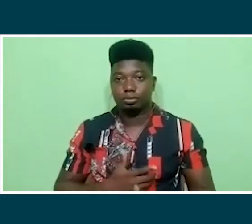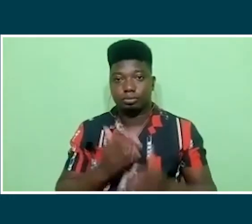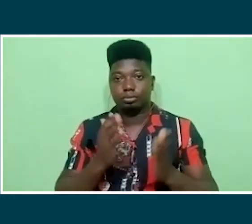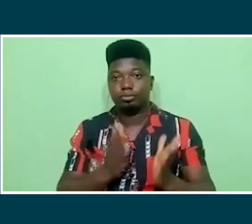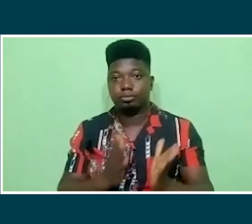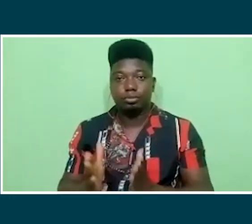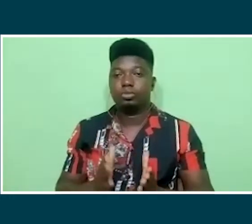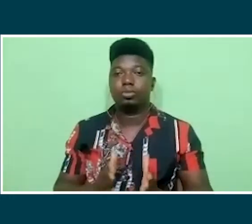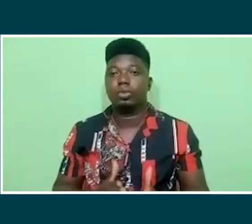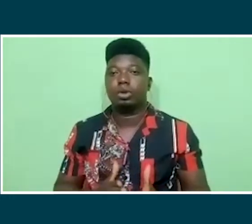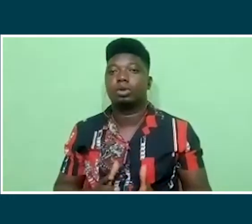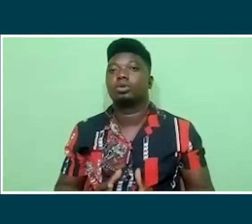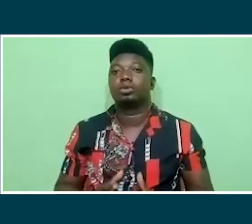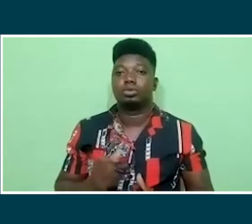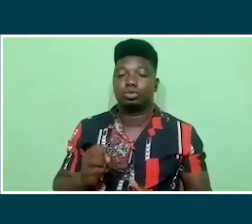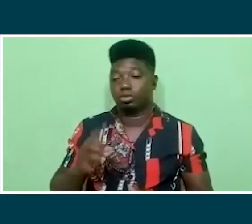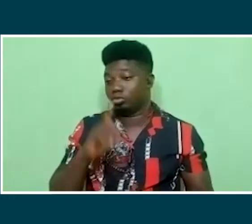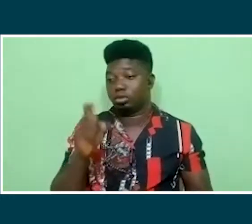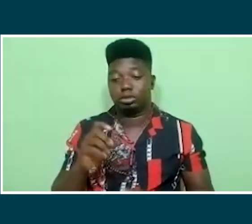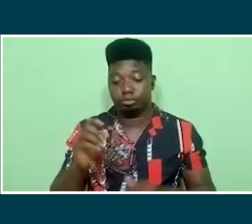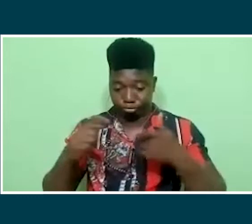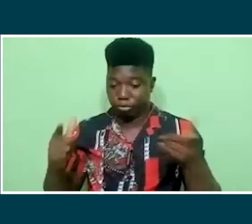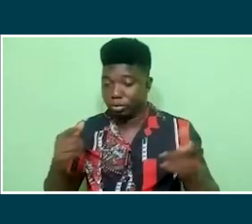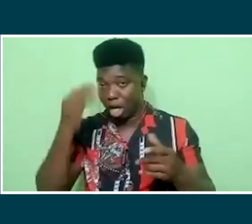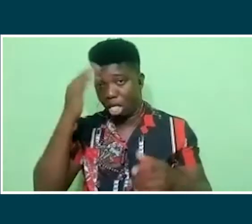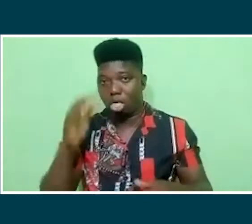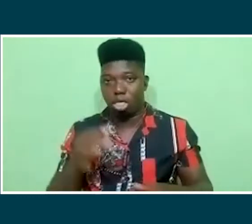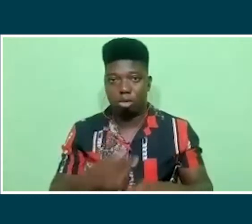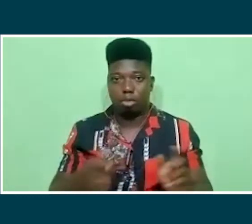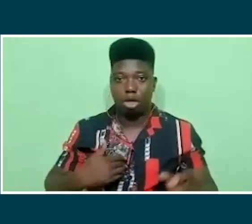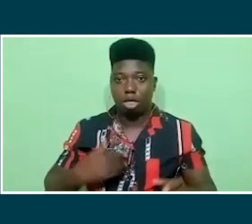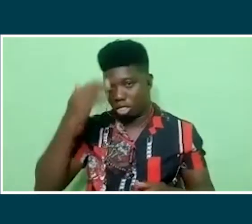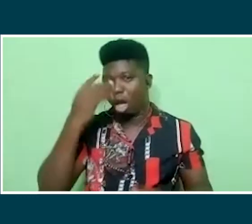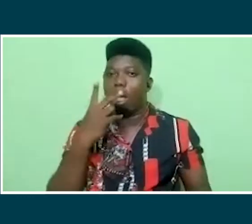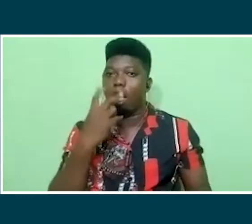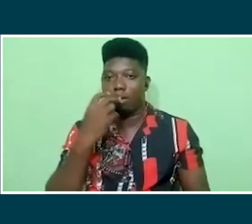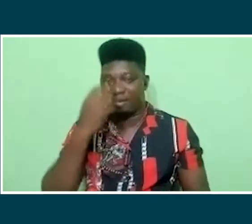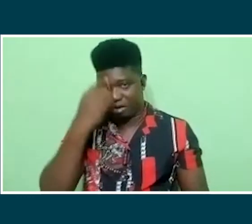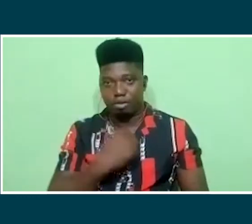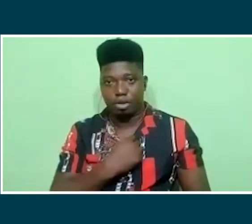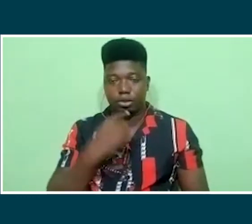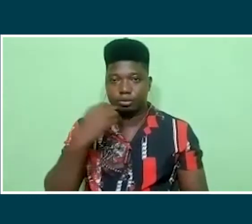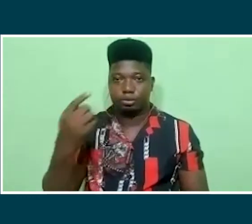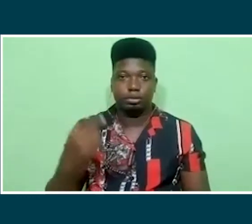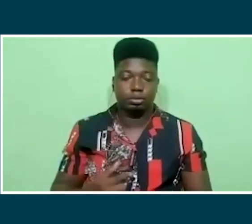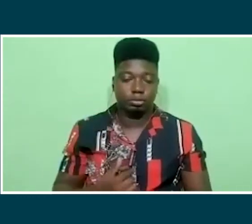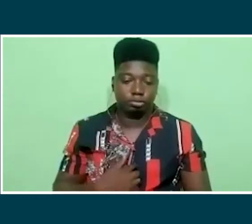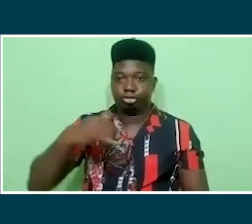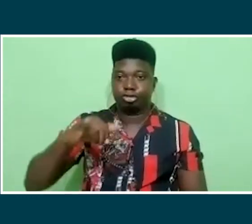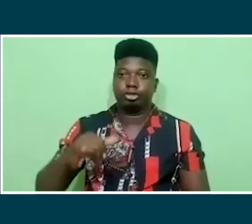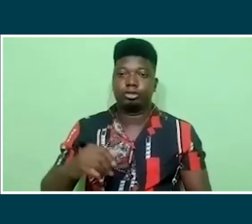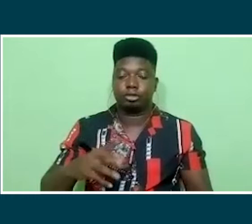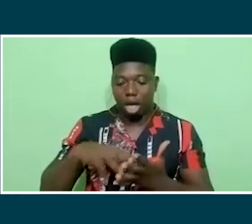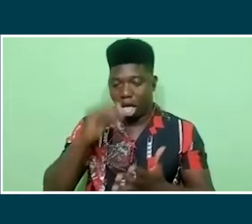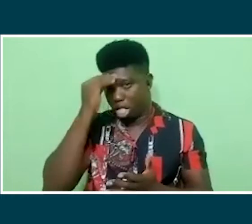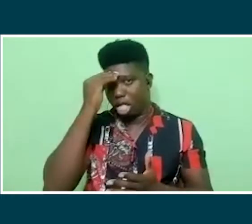so your question's a big one. I don't know, but I know I'll speak for me and say, I'm still unpacking and unlearning a lot. And I